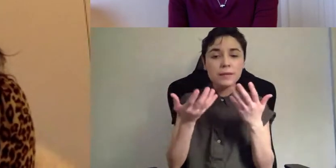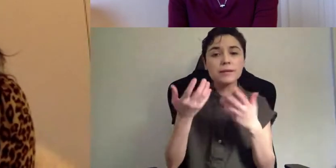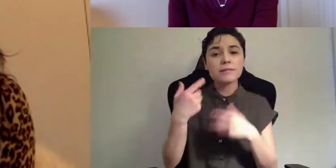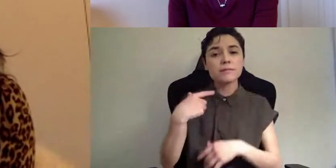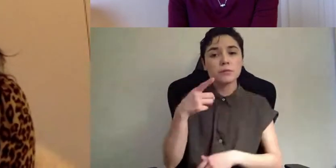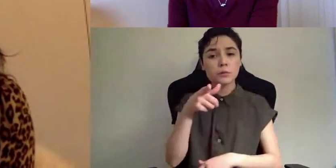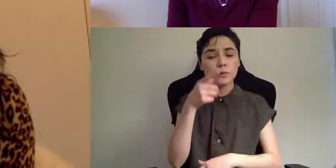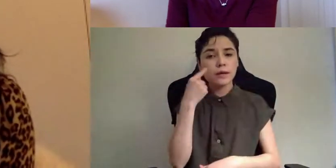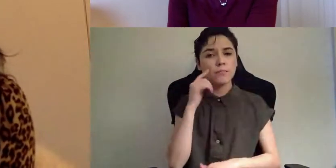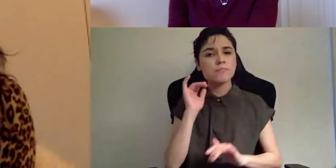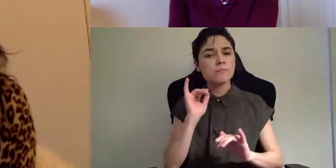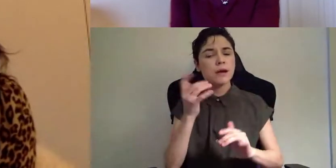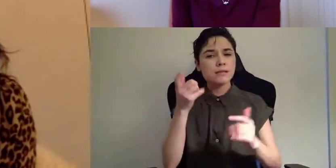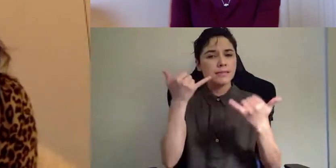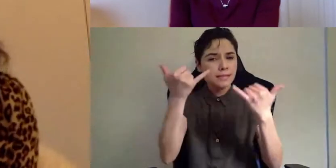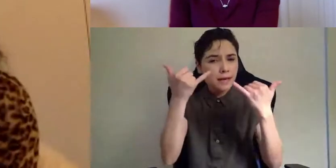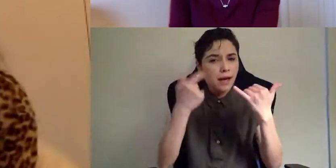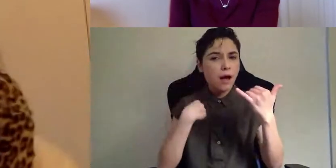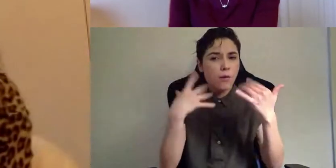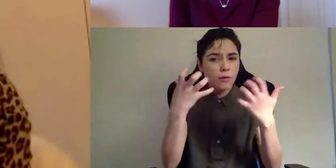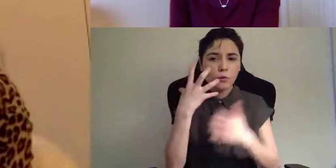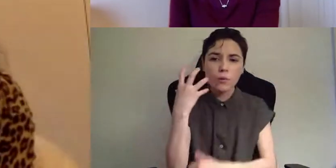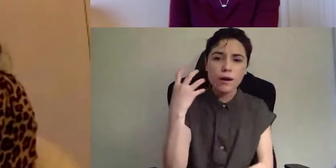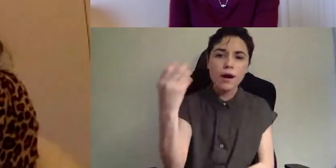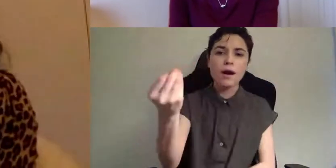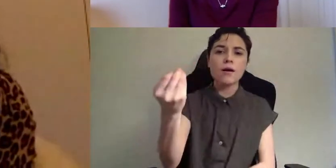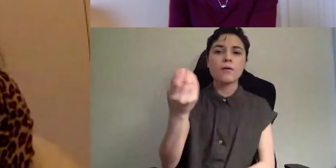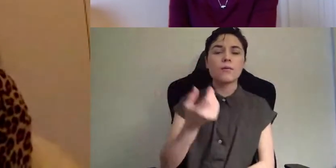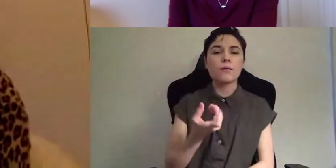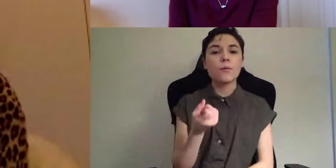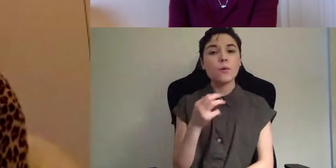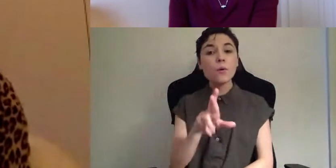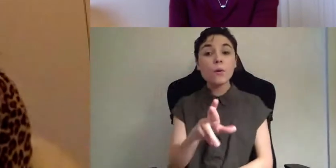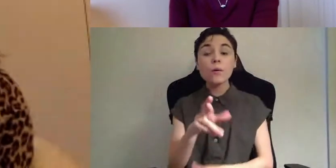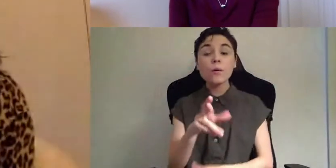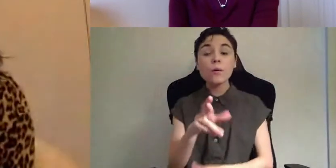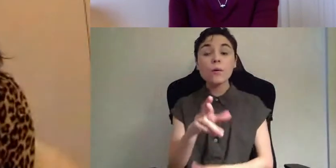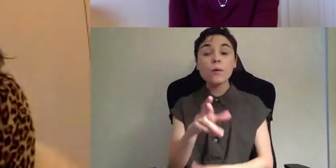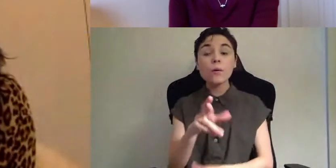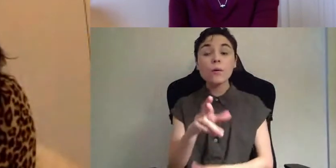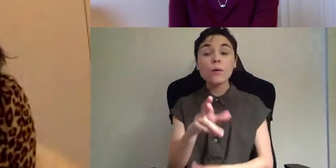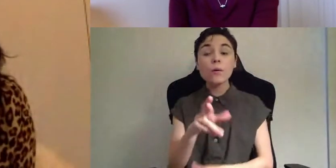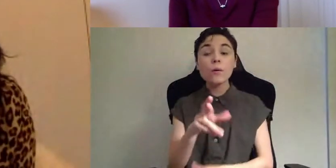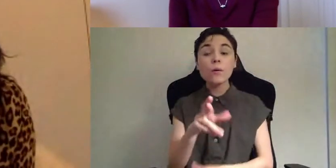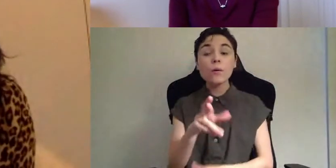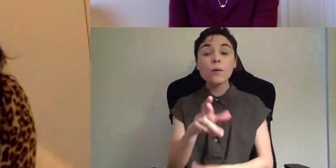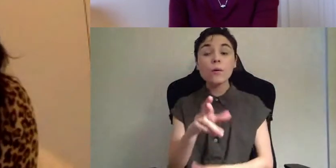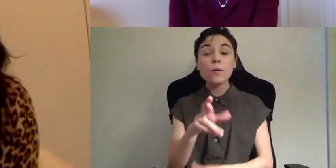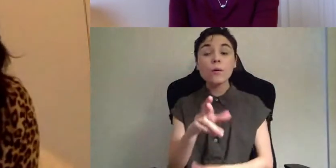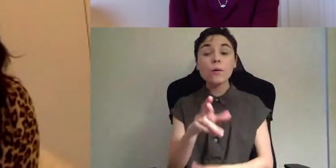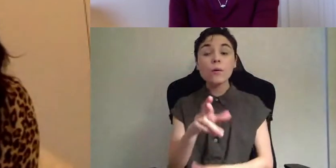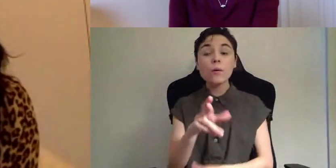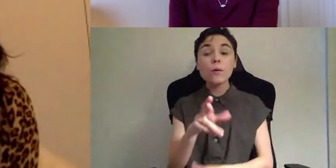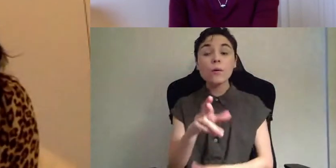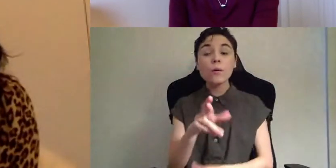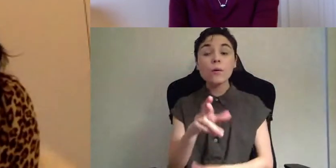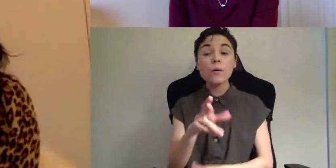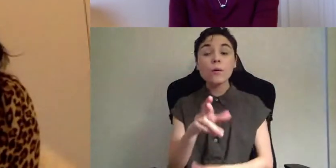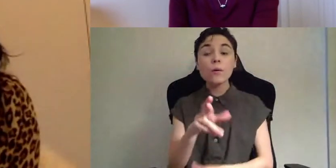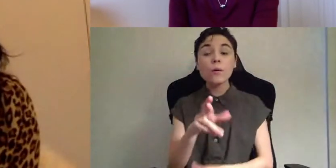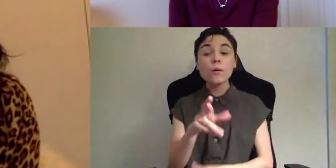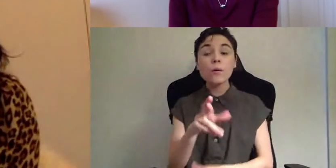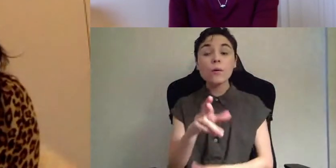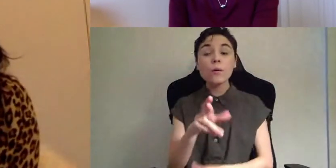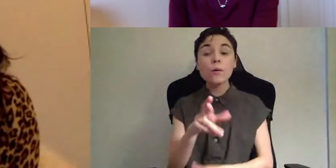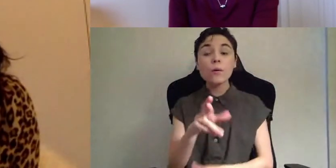outside, any of those things, or like, I want to be here to see this tree outside my window bloom, in a